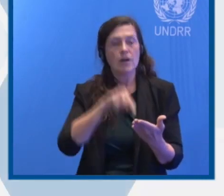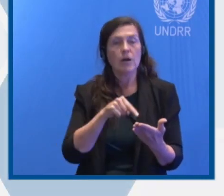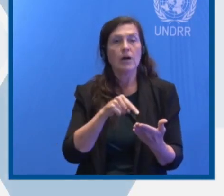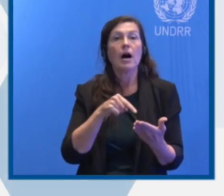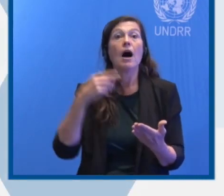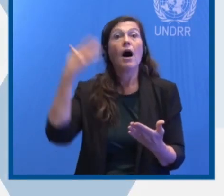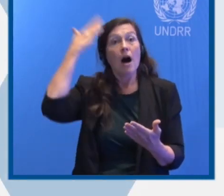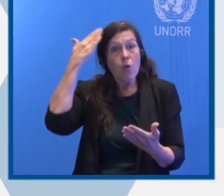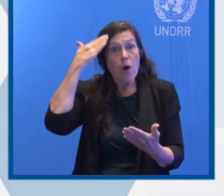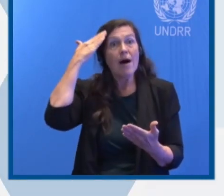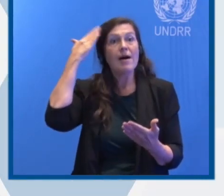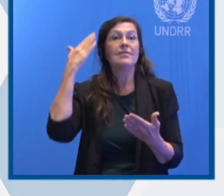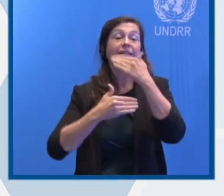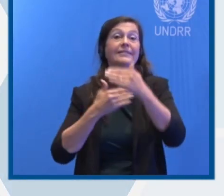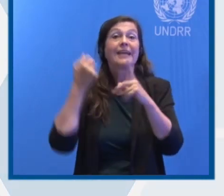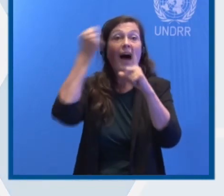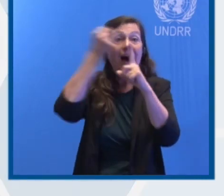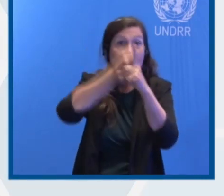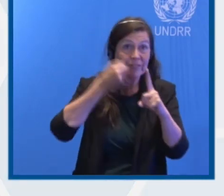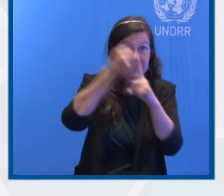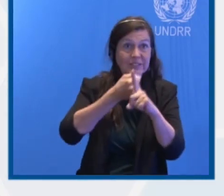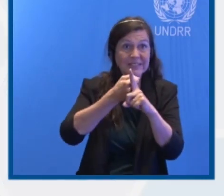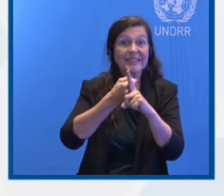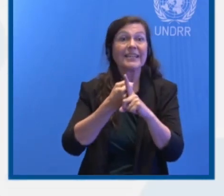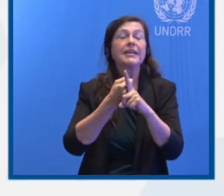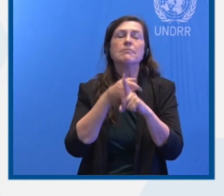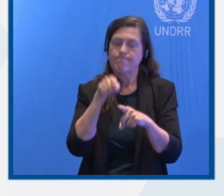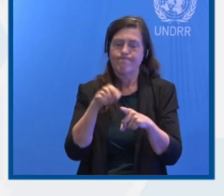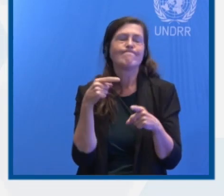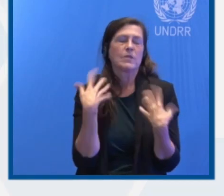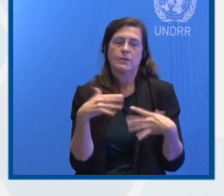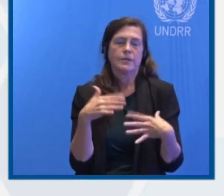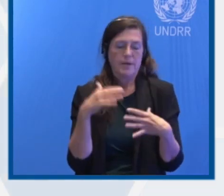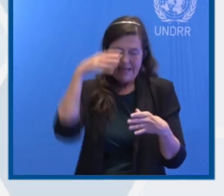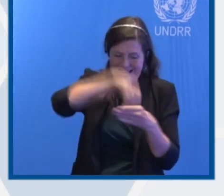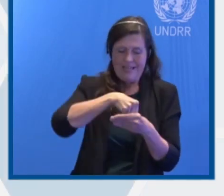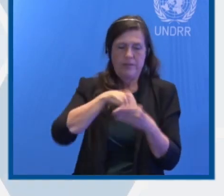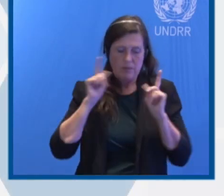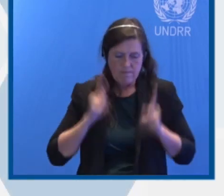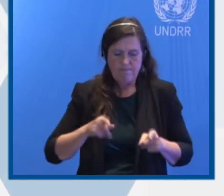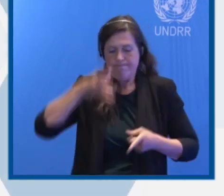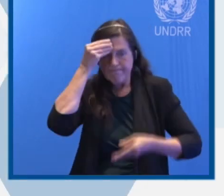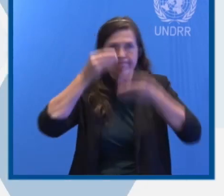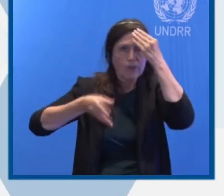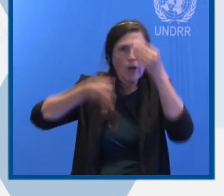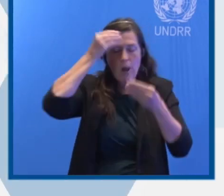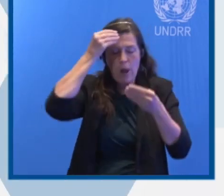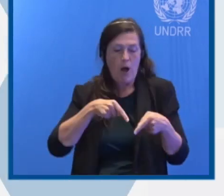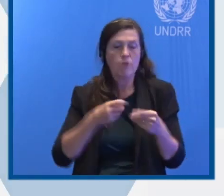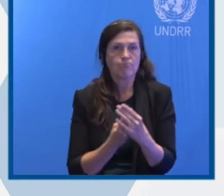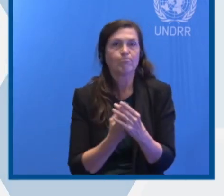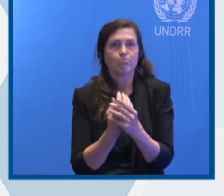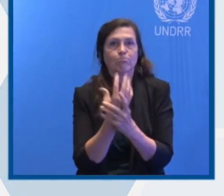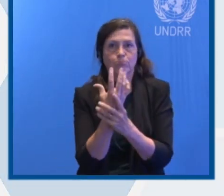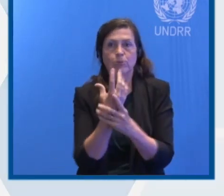awareness raising and advocacy become key as part of the learning process for all to be involved, for people to